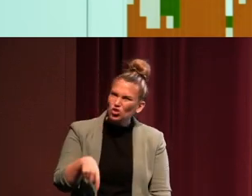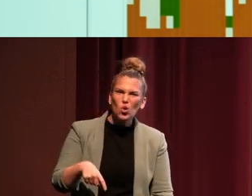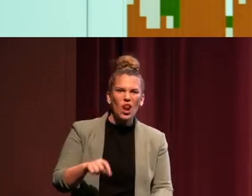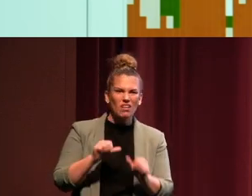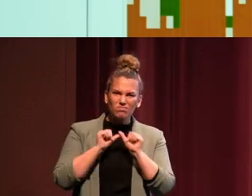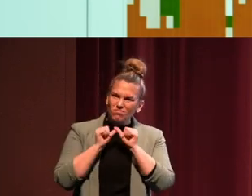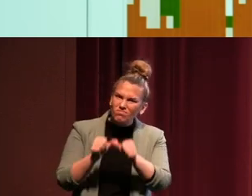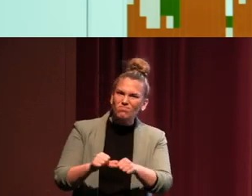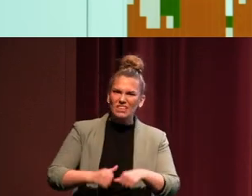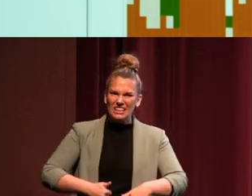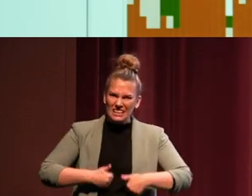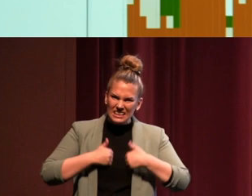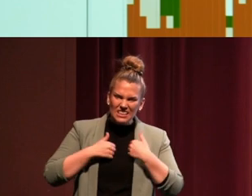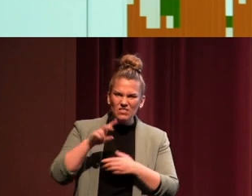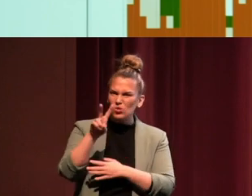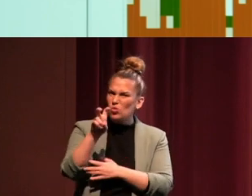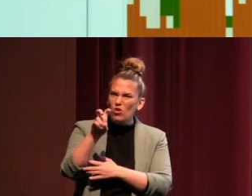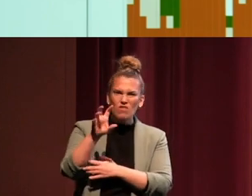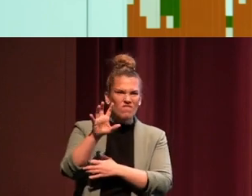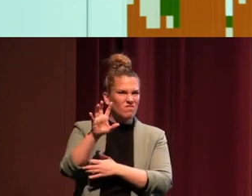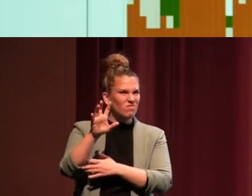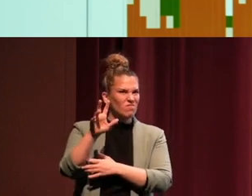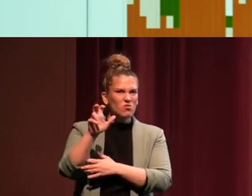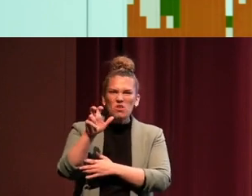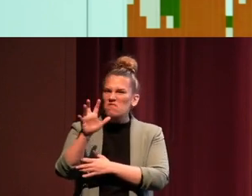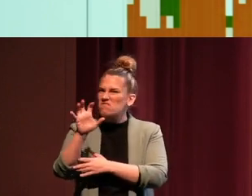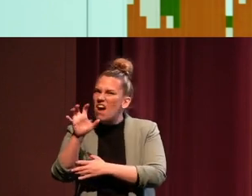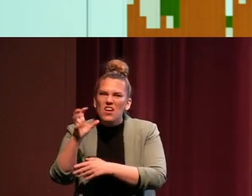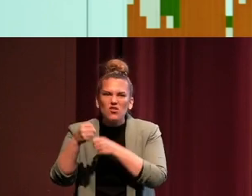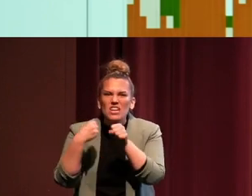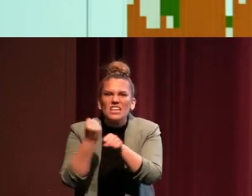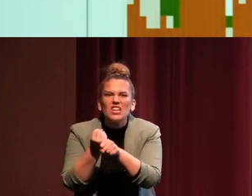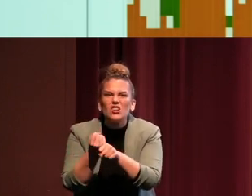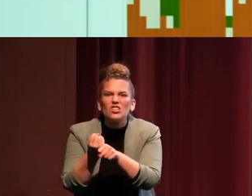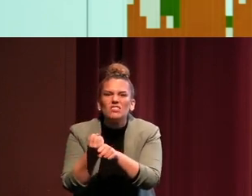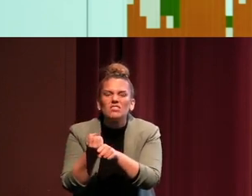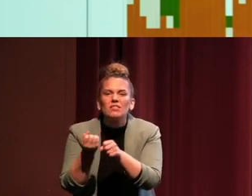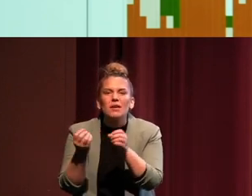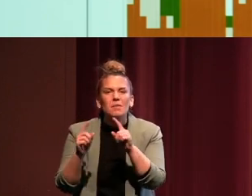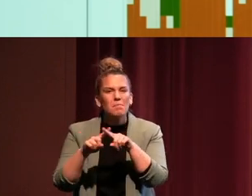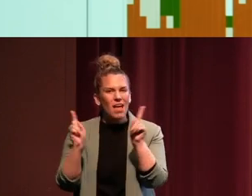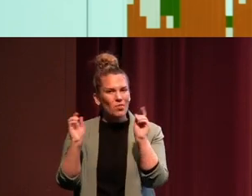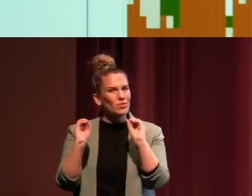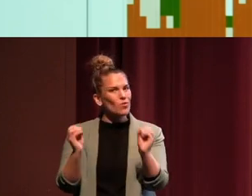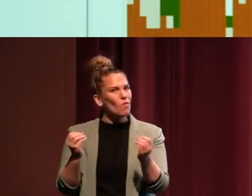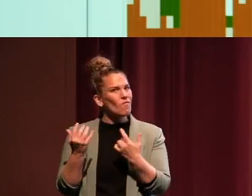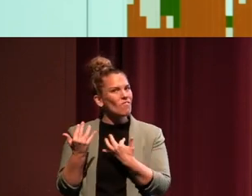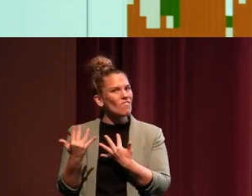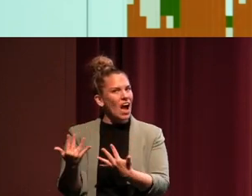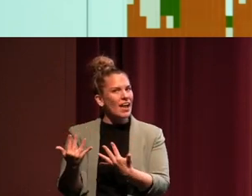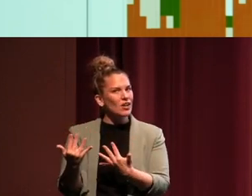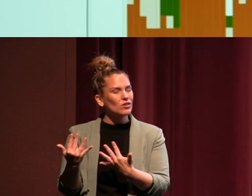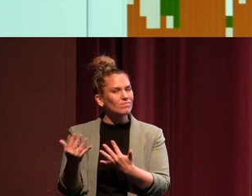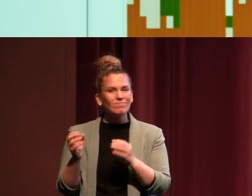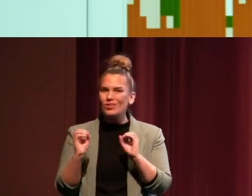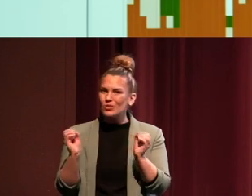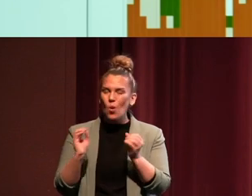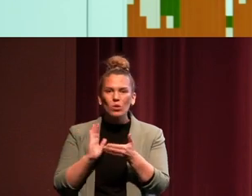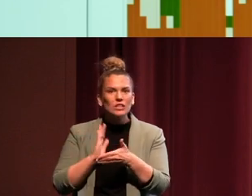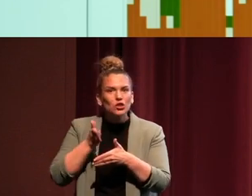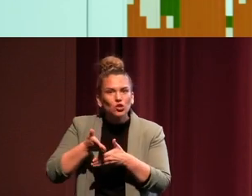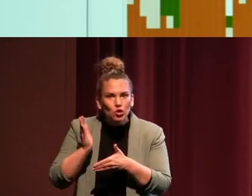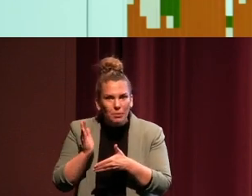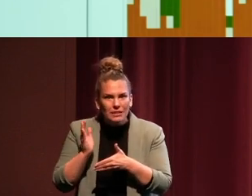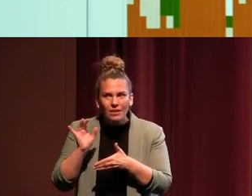or 200 or 500 years old. But there's no fire in these forests. There's none of the disturbance that